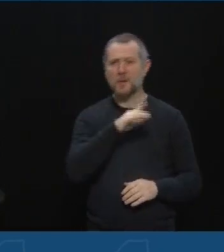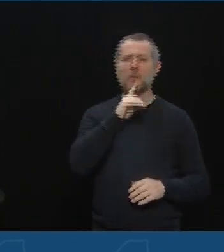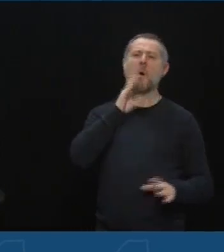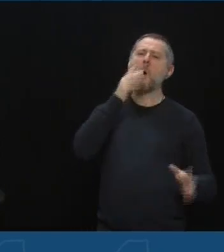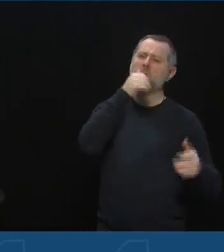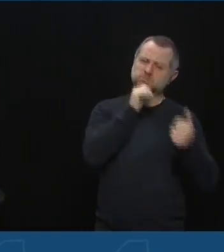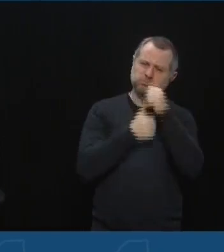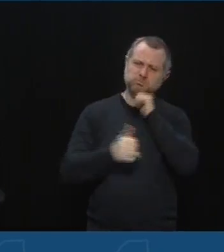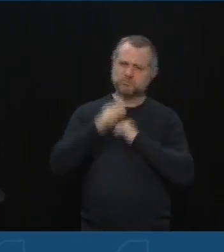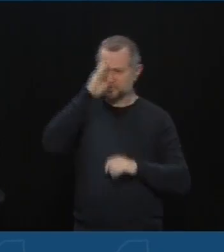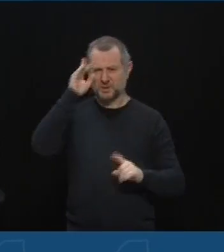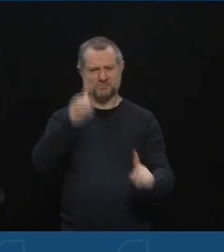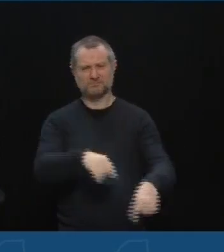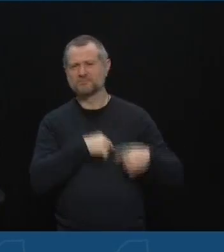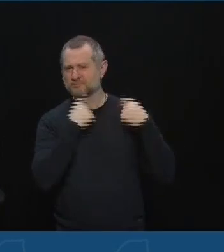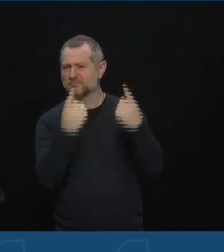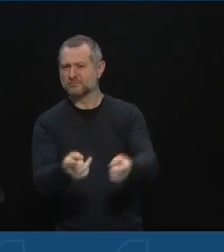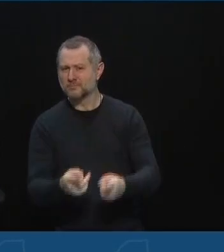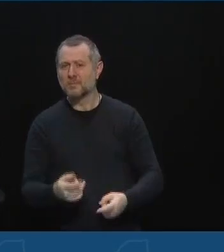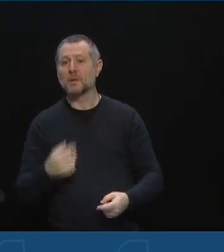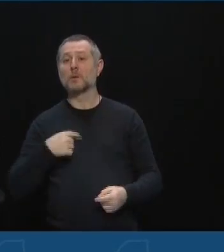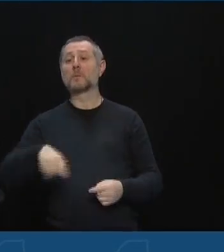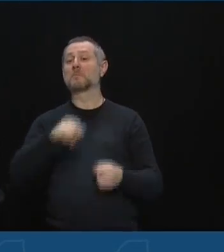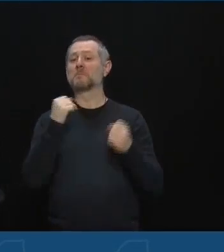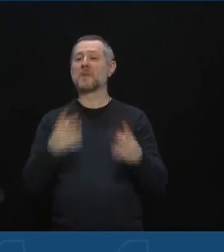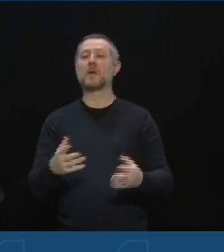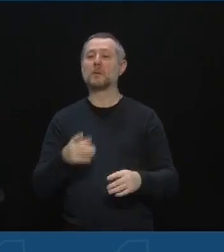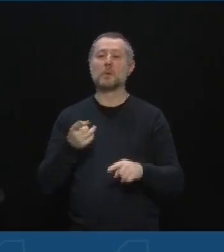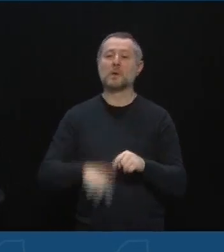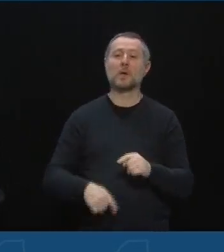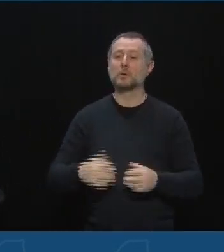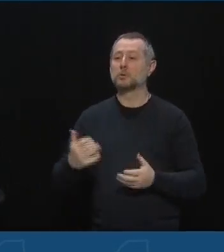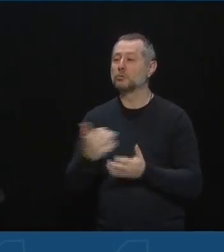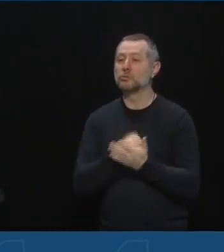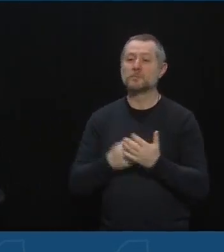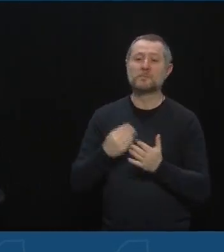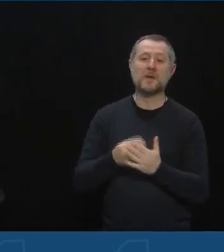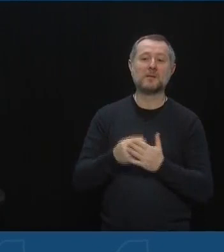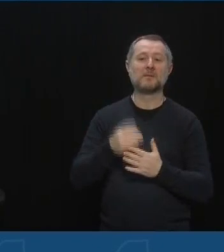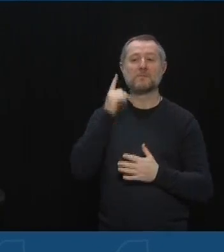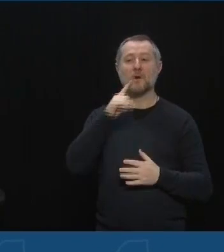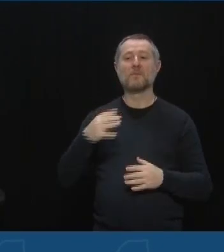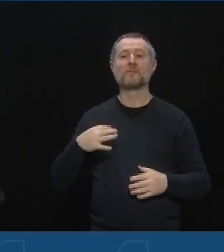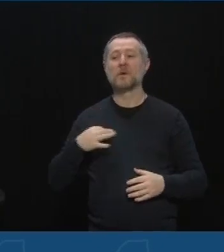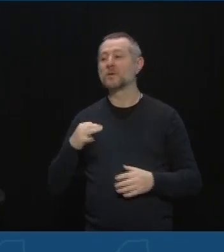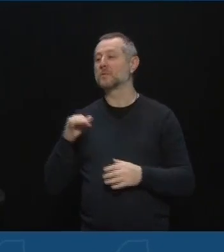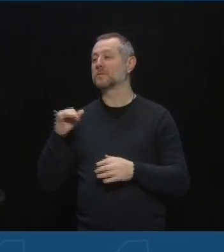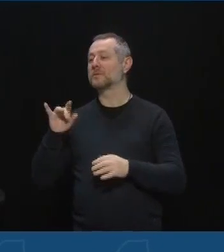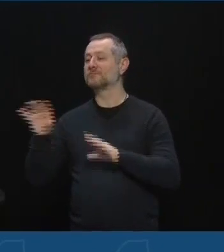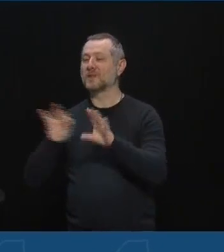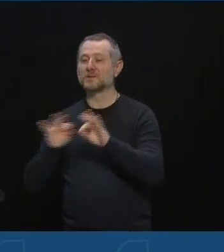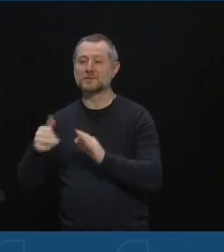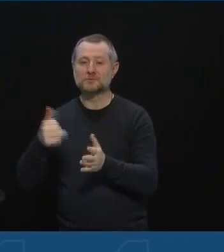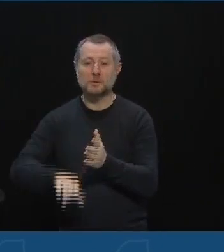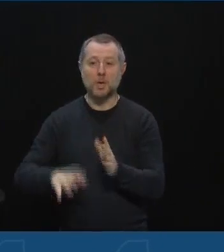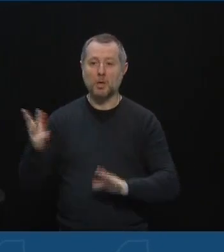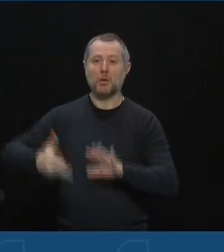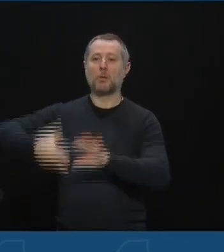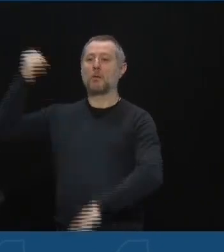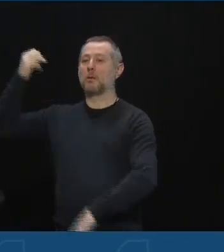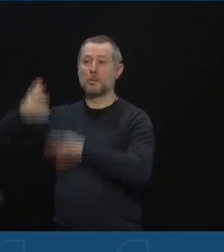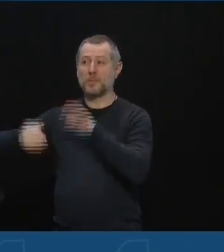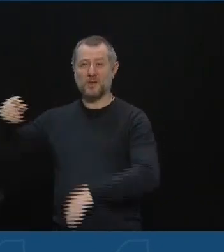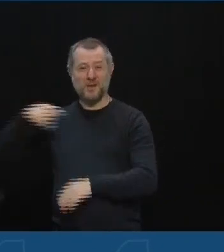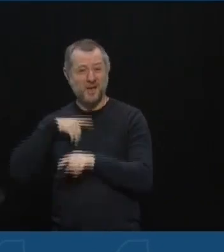the ability to bring in revenue from elective surgeries, no fault of their own. That's not something they could have planned for. They lost a lot of